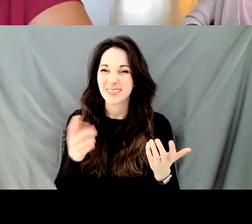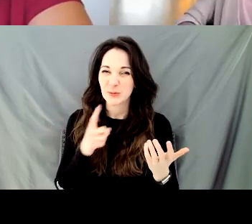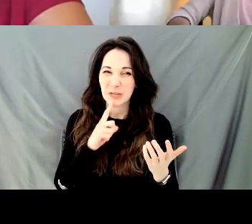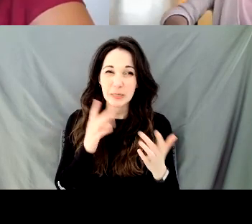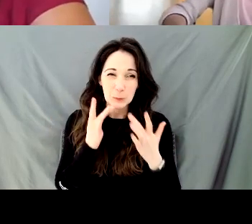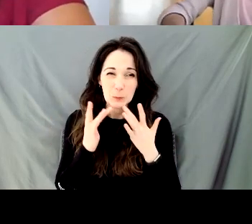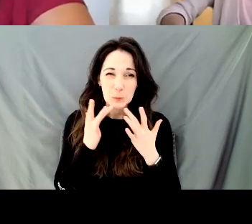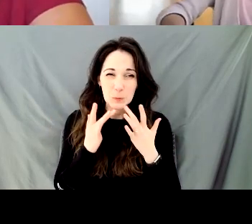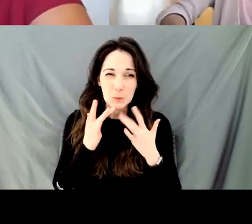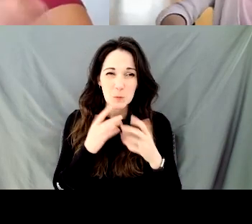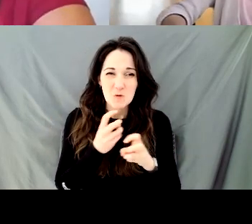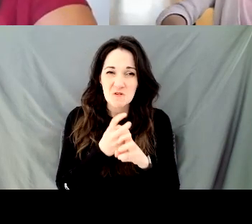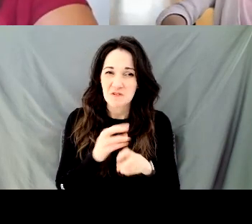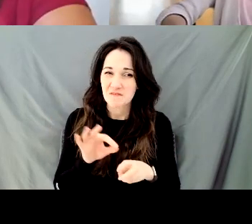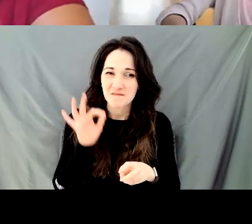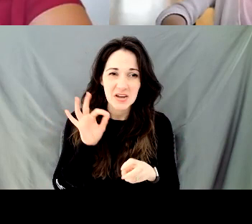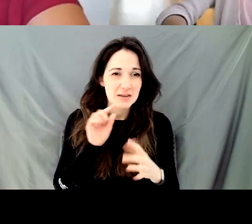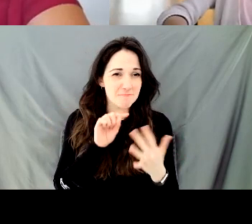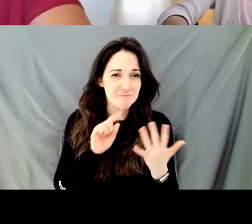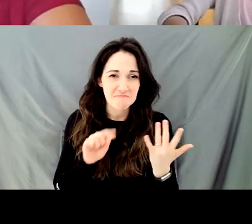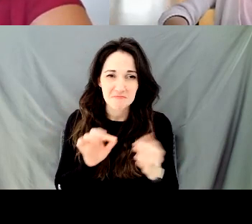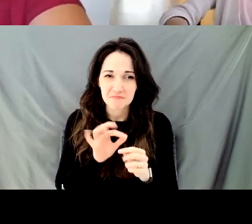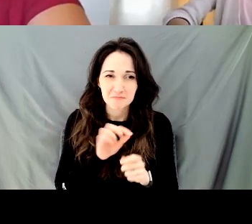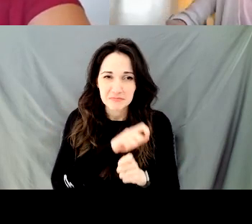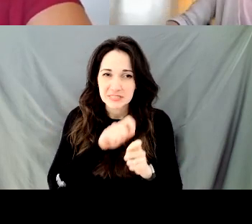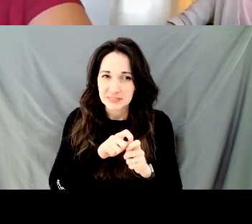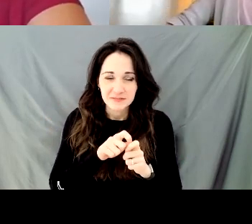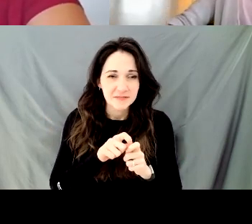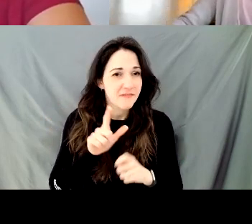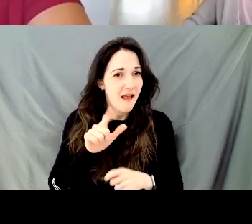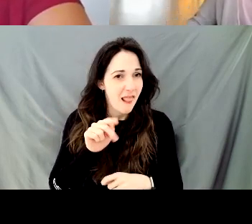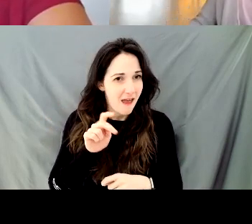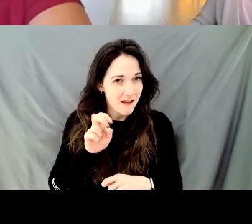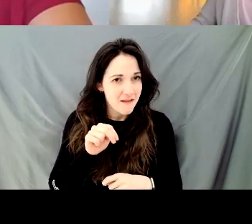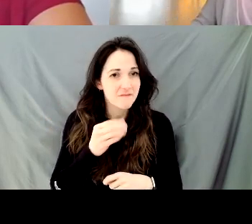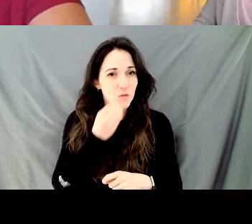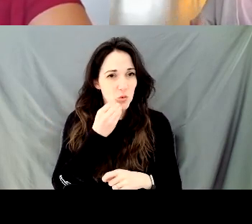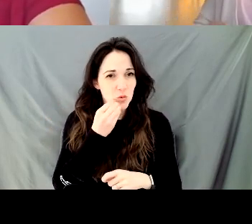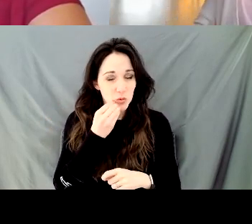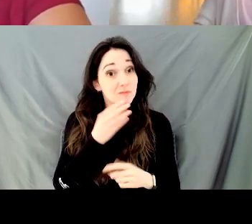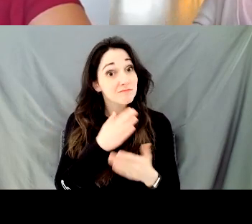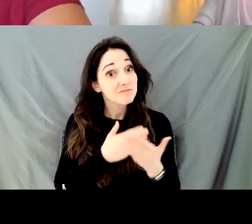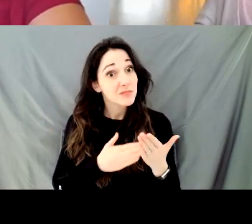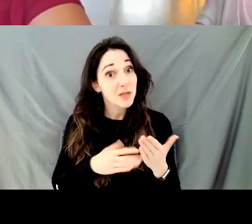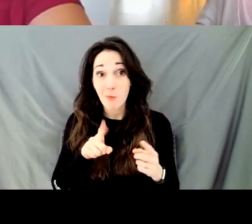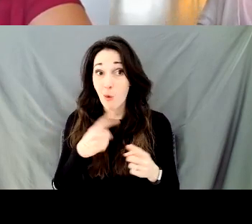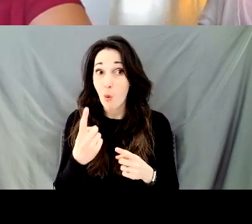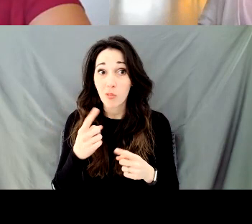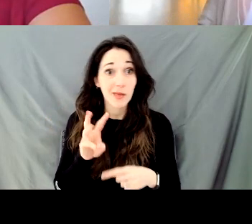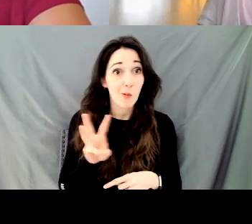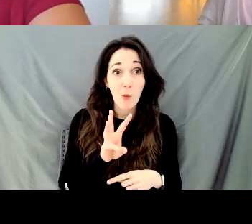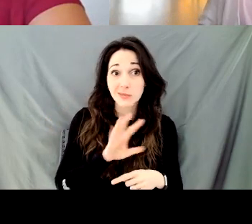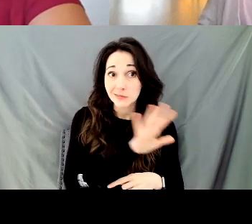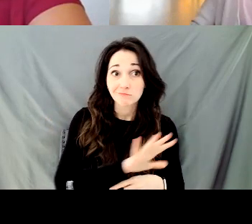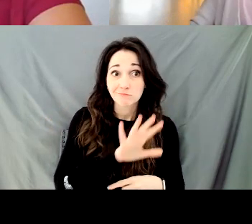of various kinds of Latin-based food, is you have to be on the west side, right? Not on the